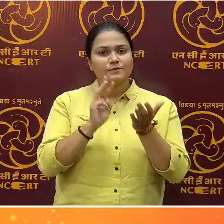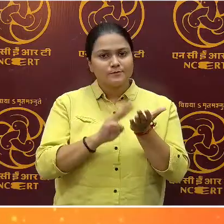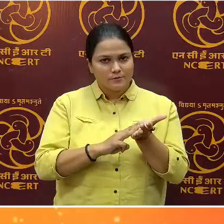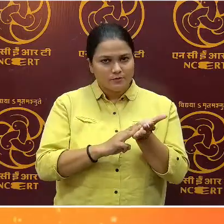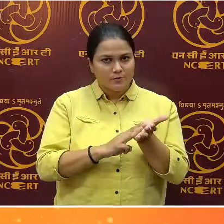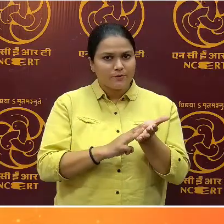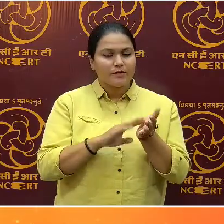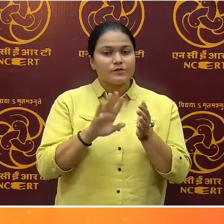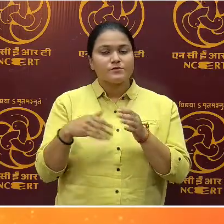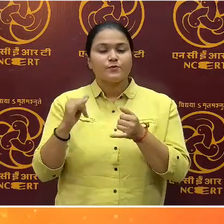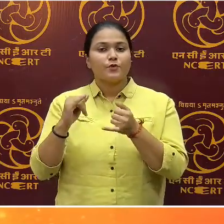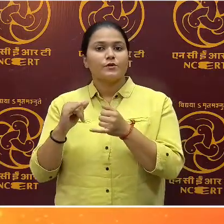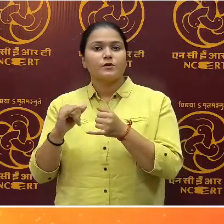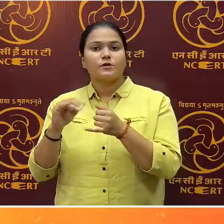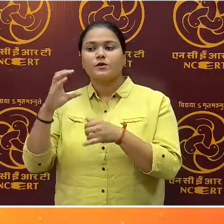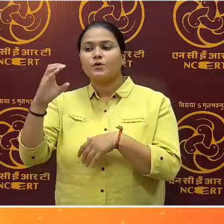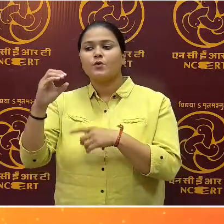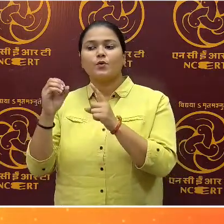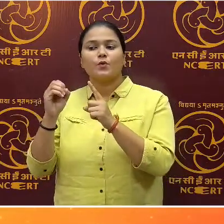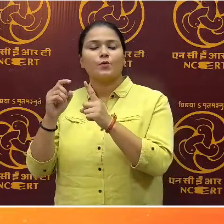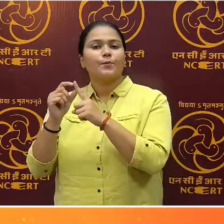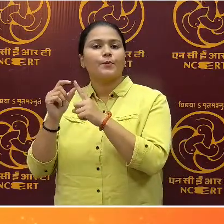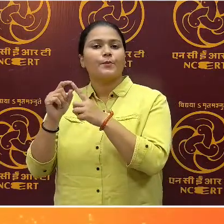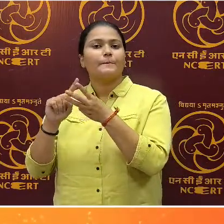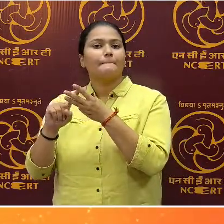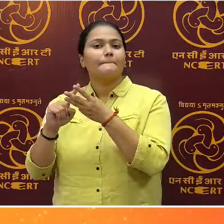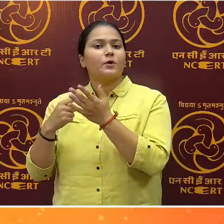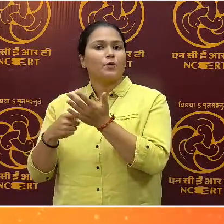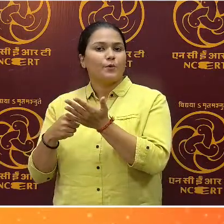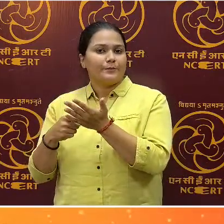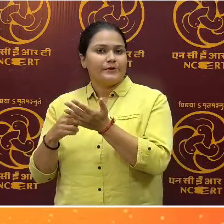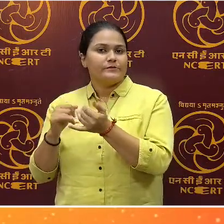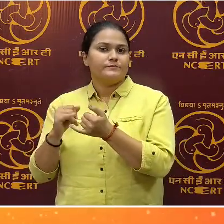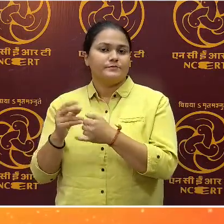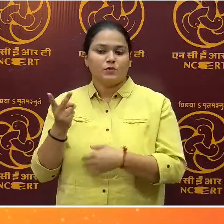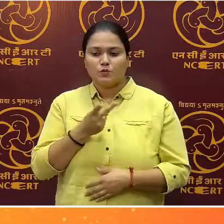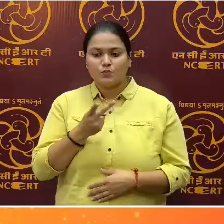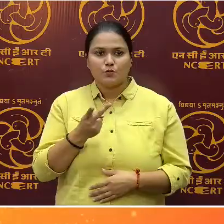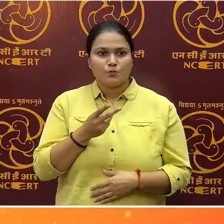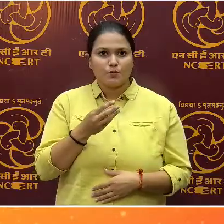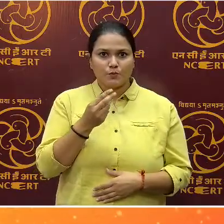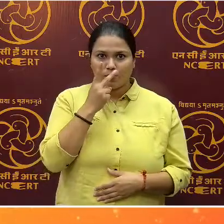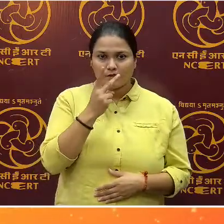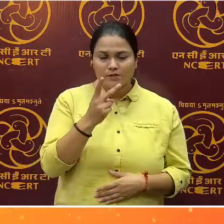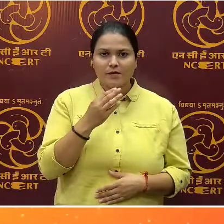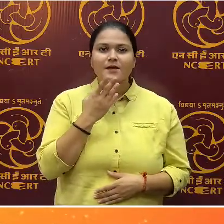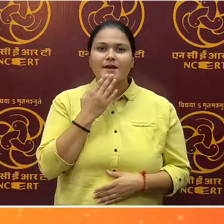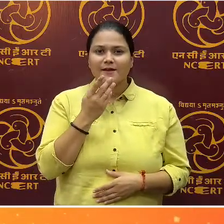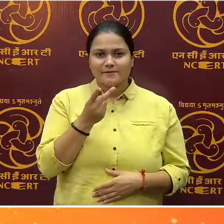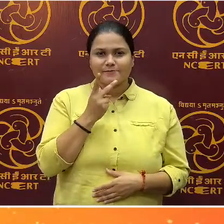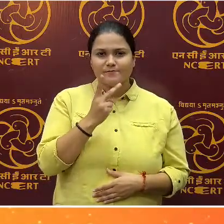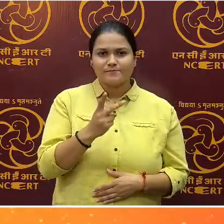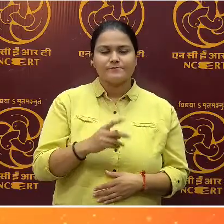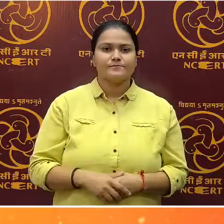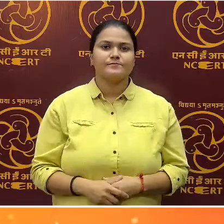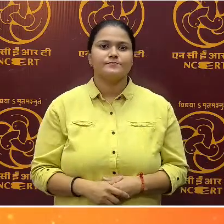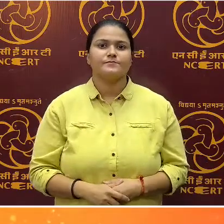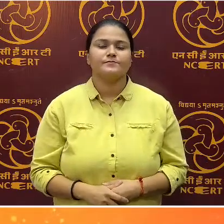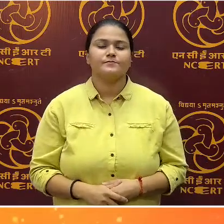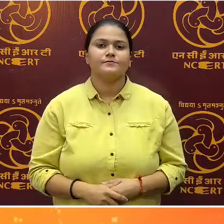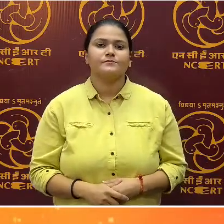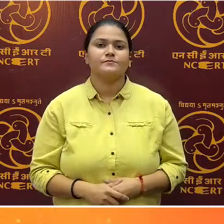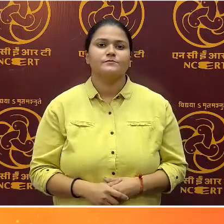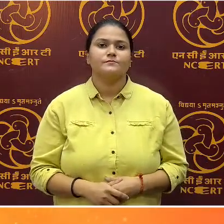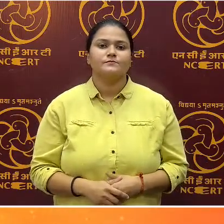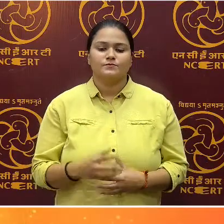sulfate. So we can pick either of it. So the crystals are beautiful in color. That's why I brought both of